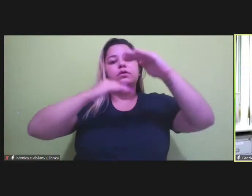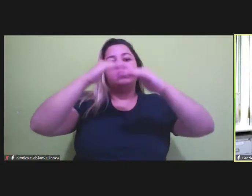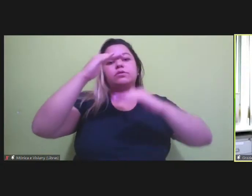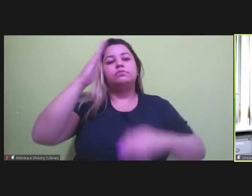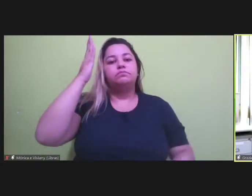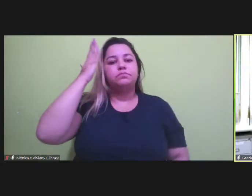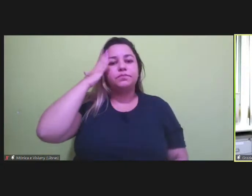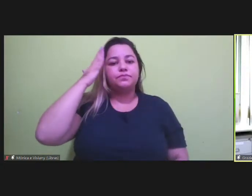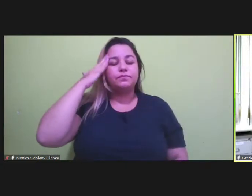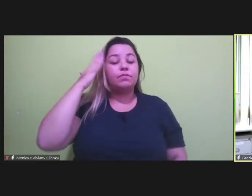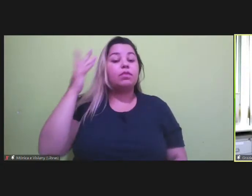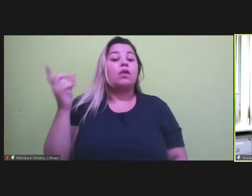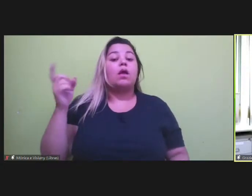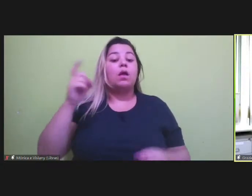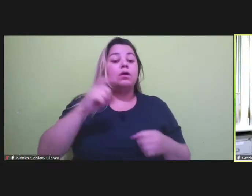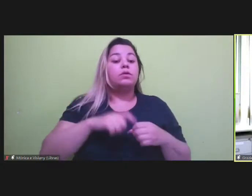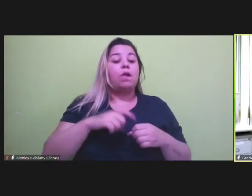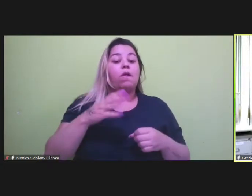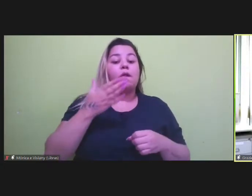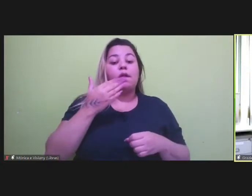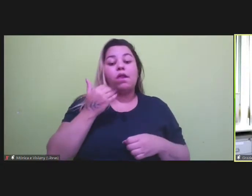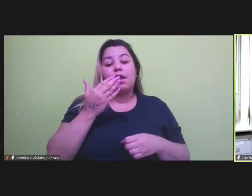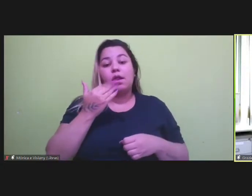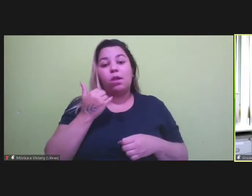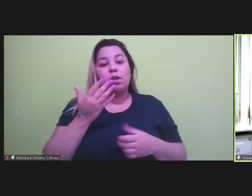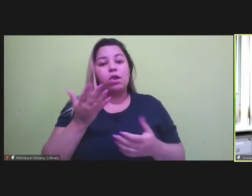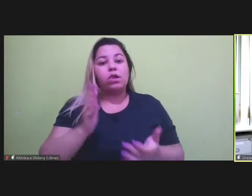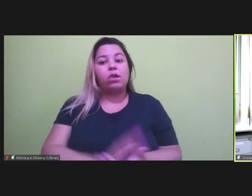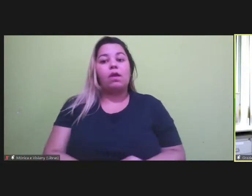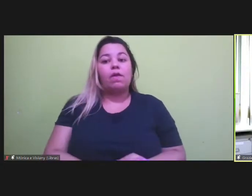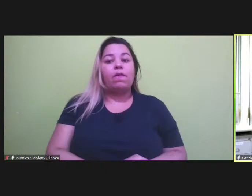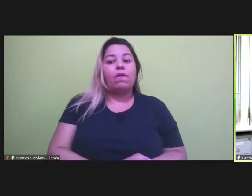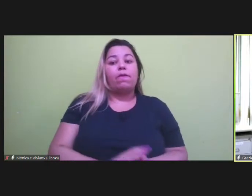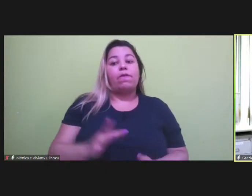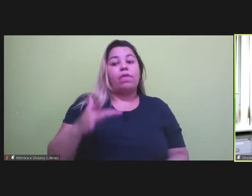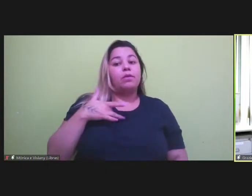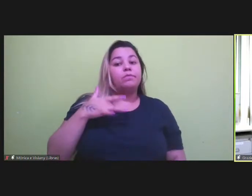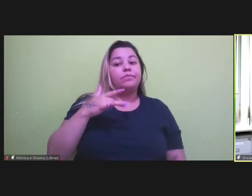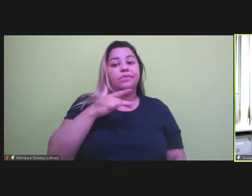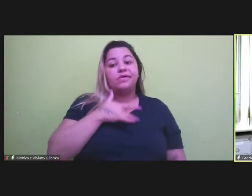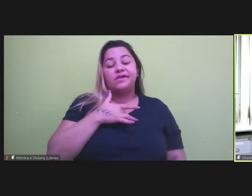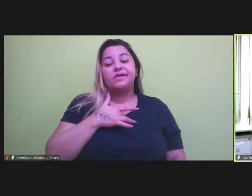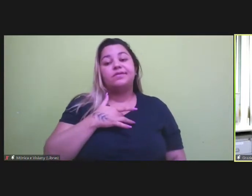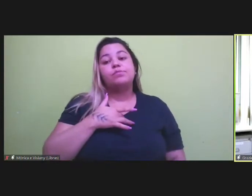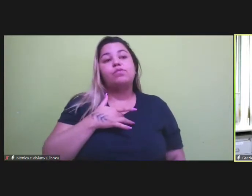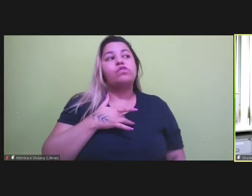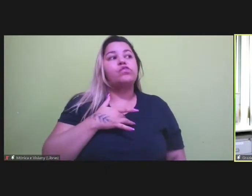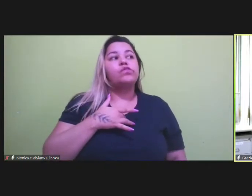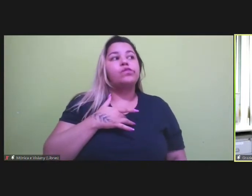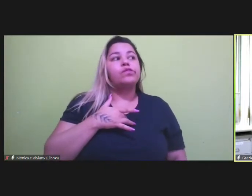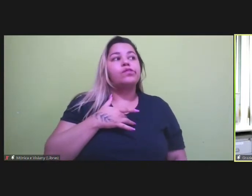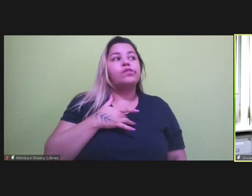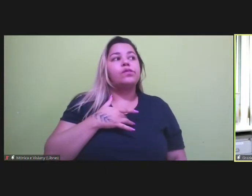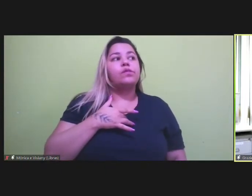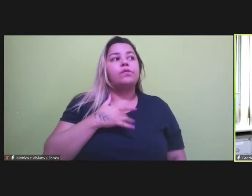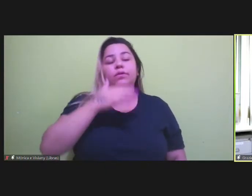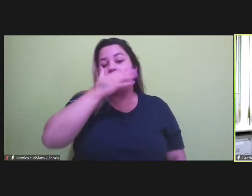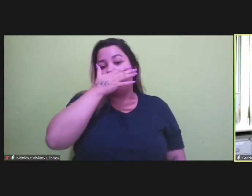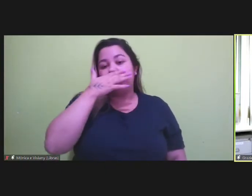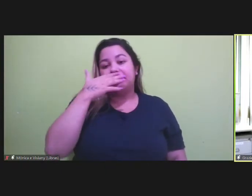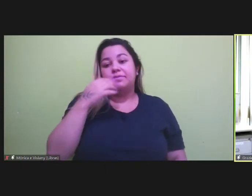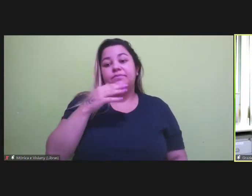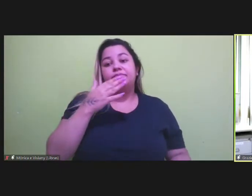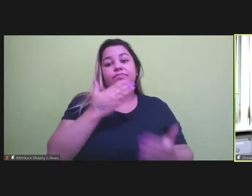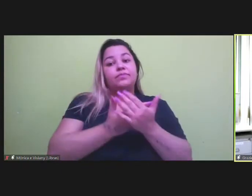where the food comes from, and that there is a discussion in classes of how it's healthy. In